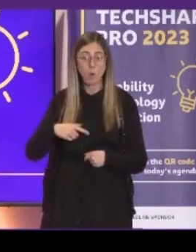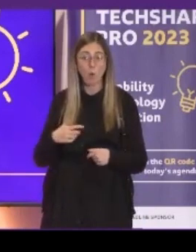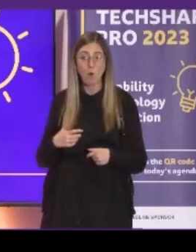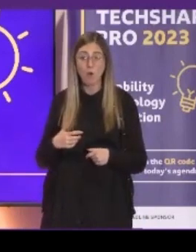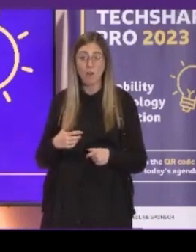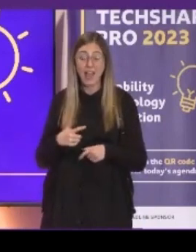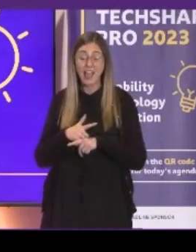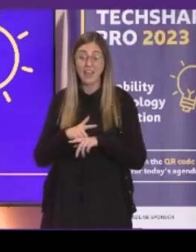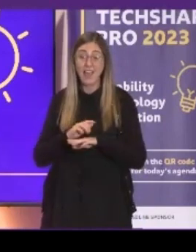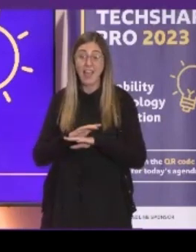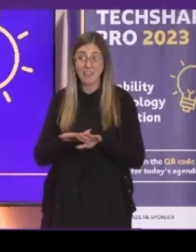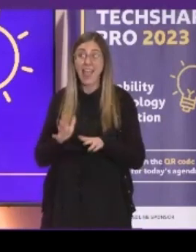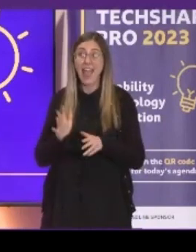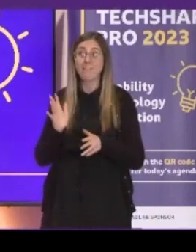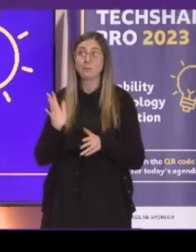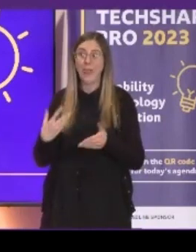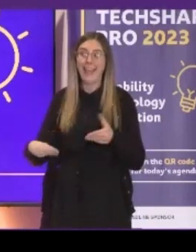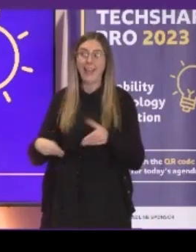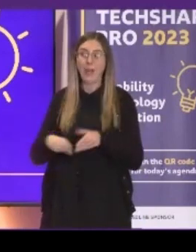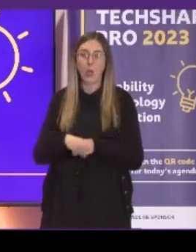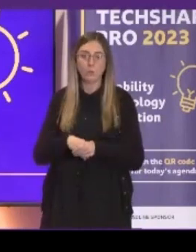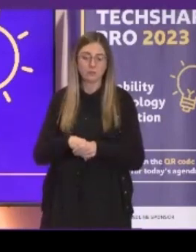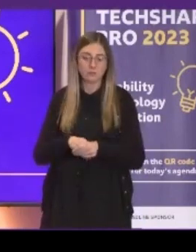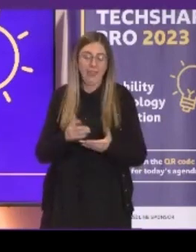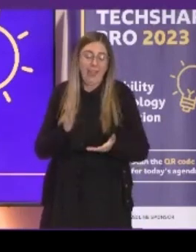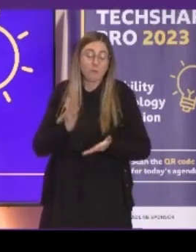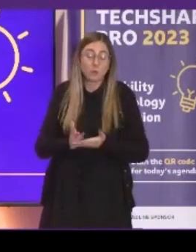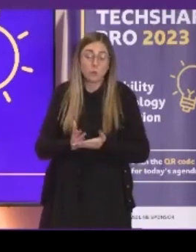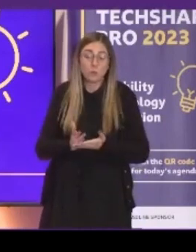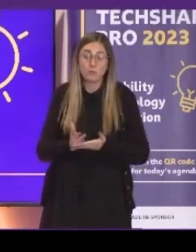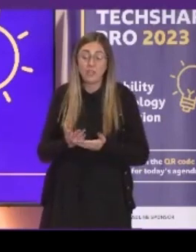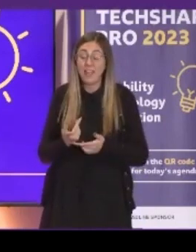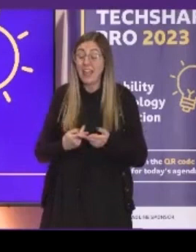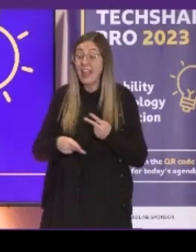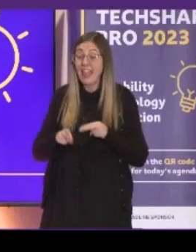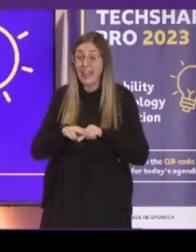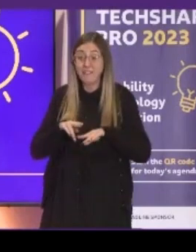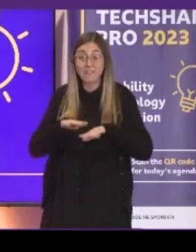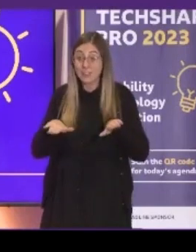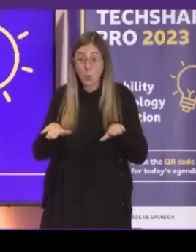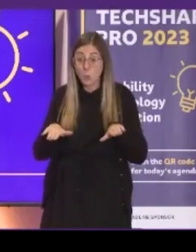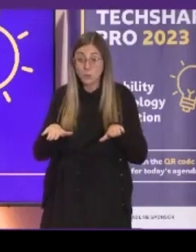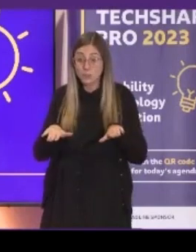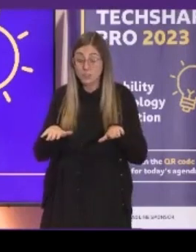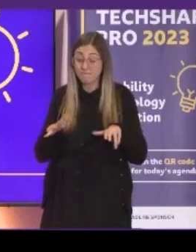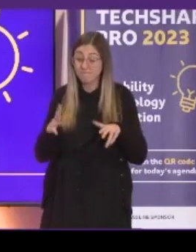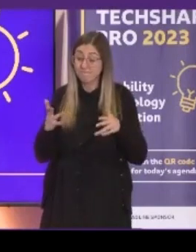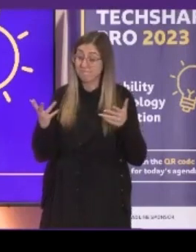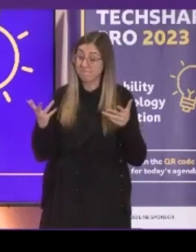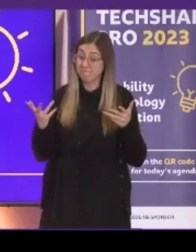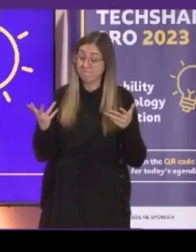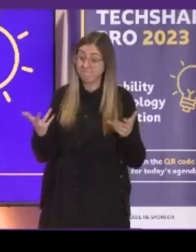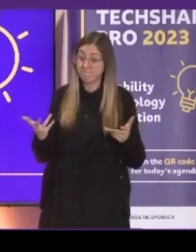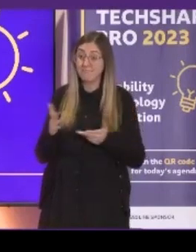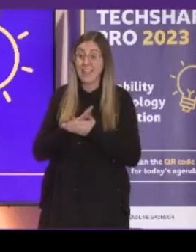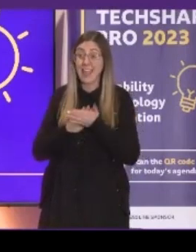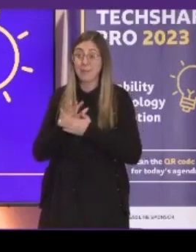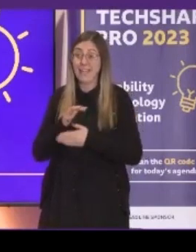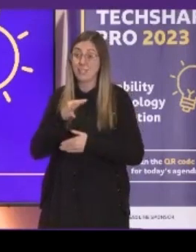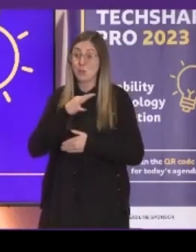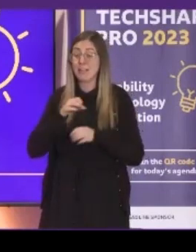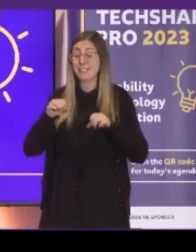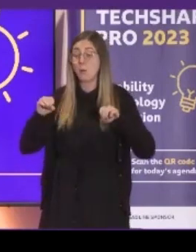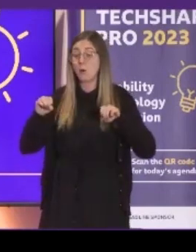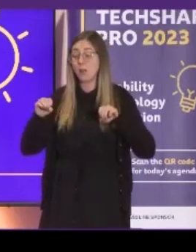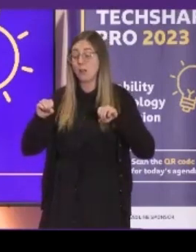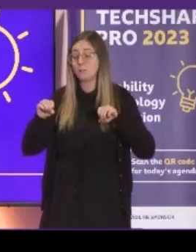can't afford not to include accessibility. If they don't include it, they're at risk of losing customers,